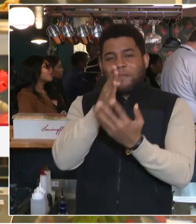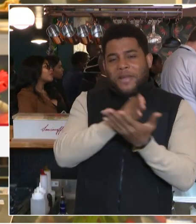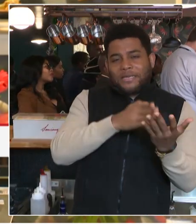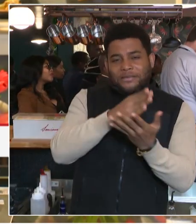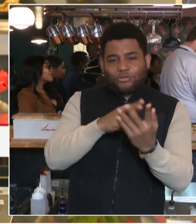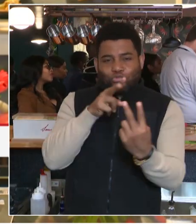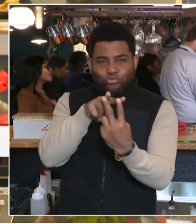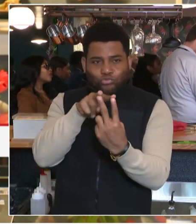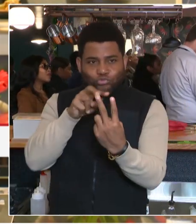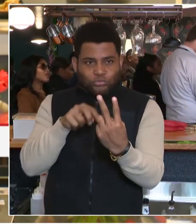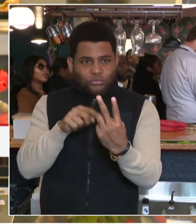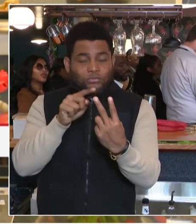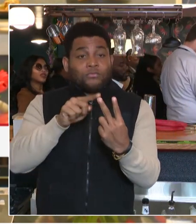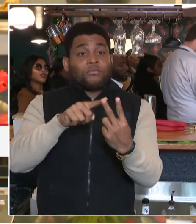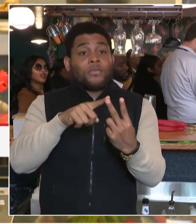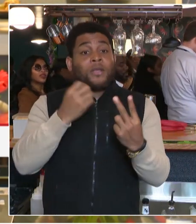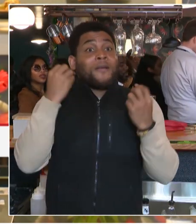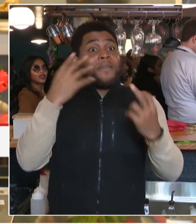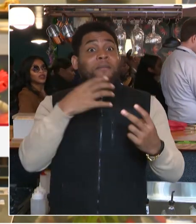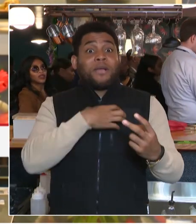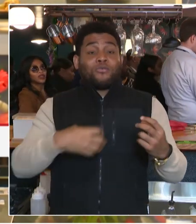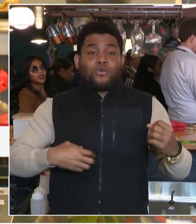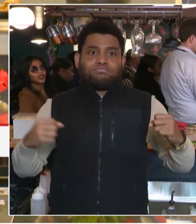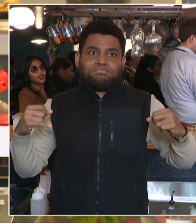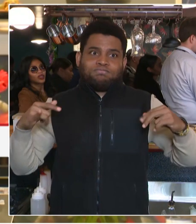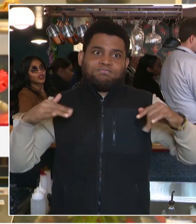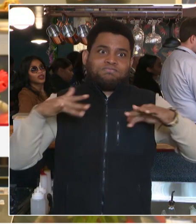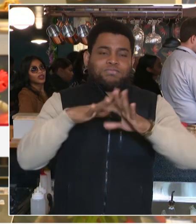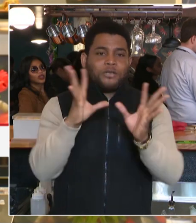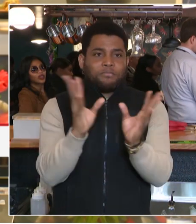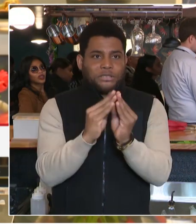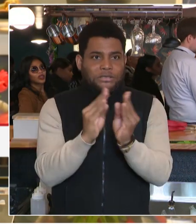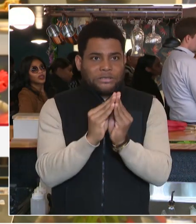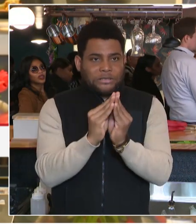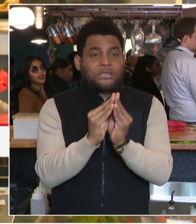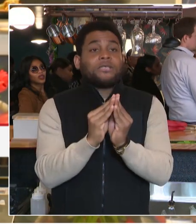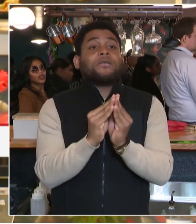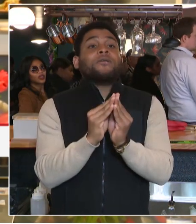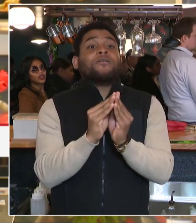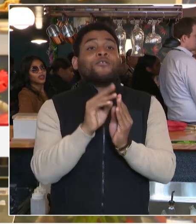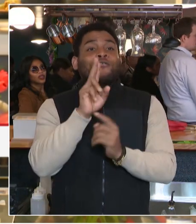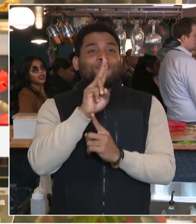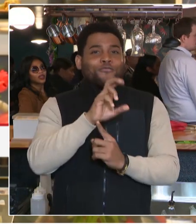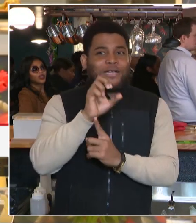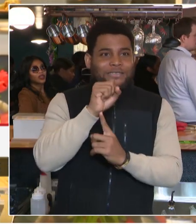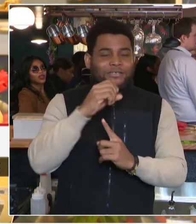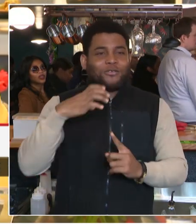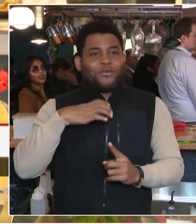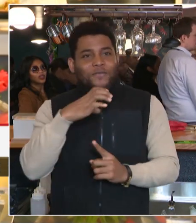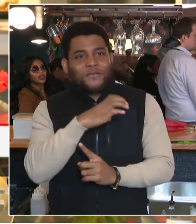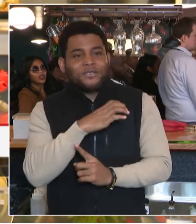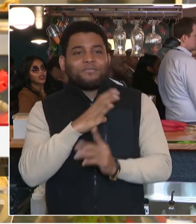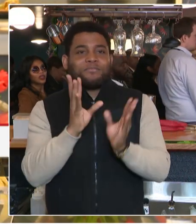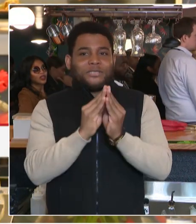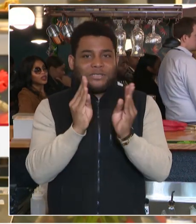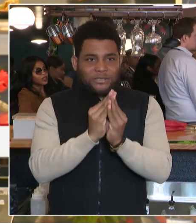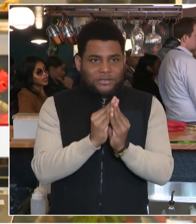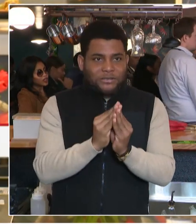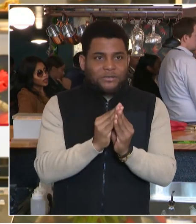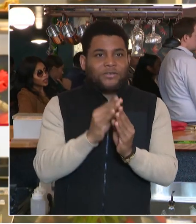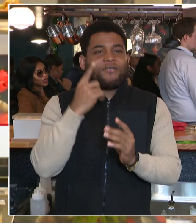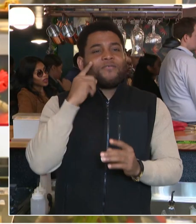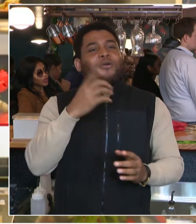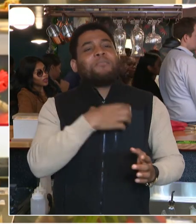mayors, as part of a delegation of the United States Conference of Mayors. Our chair, the Committee on